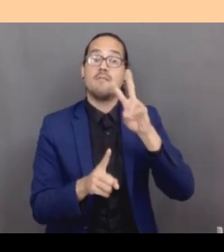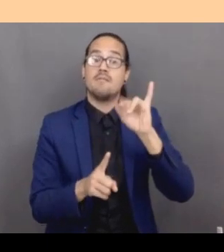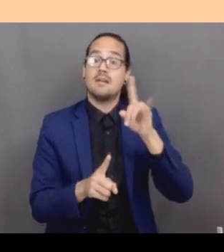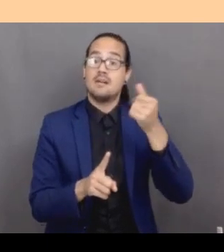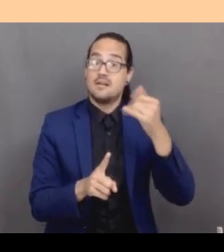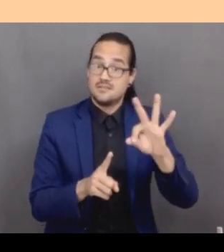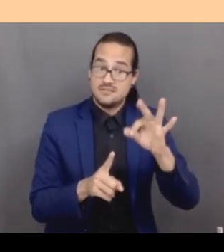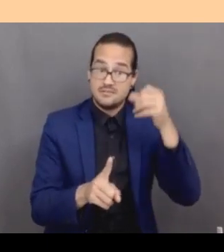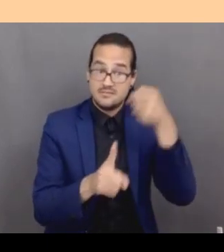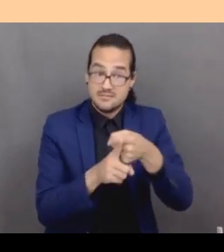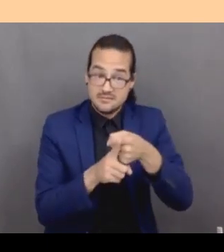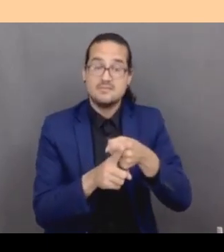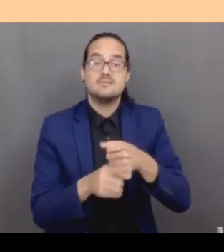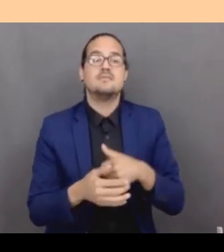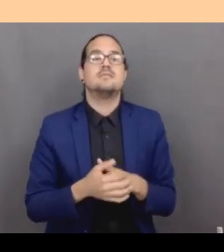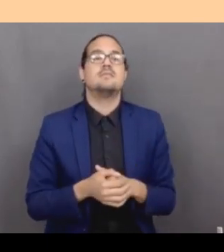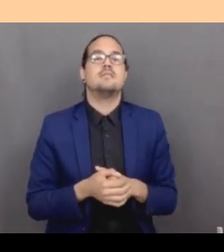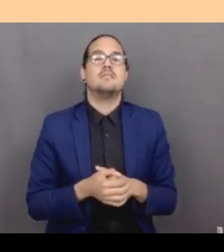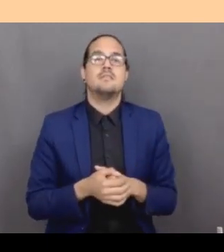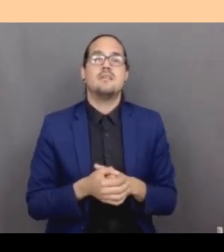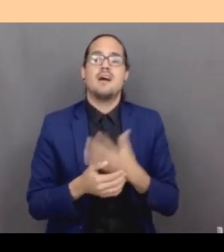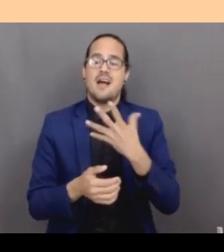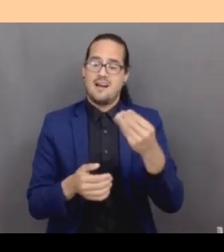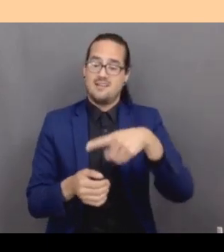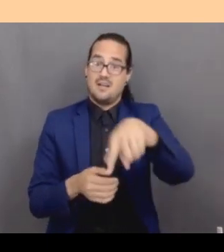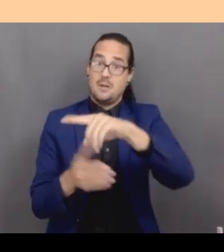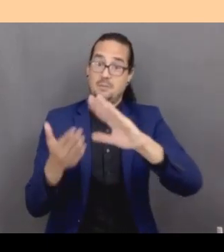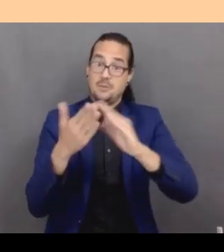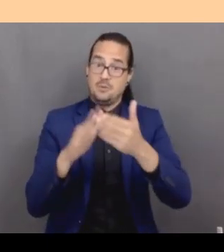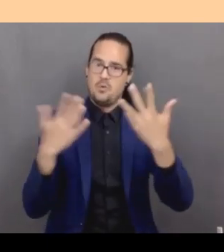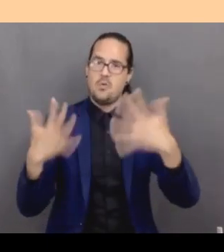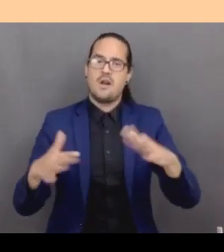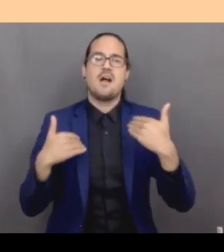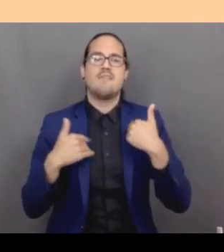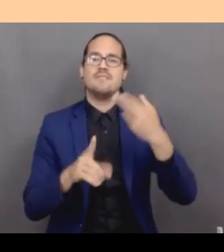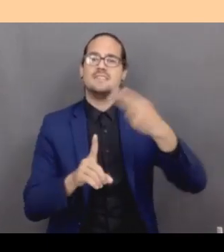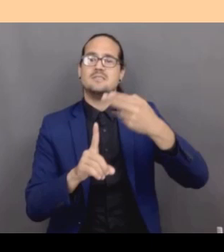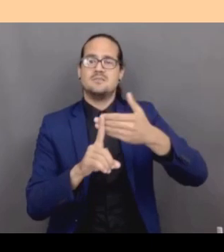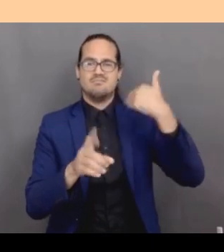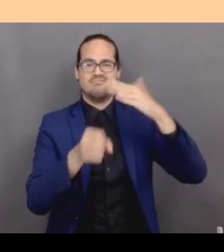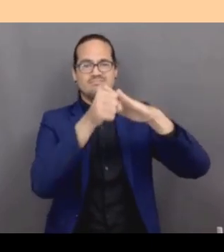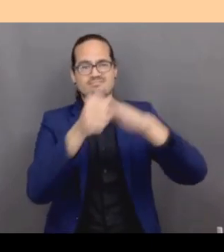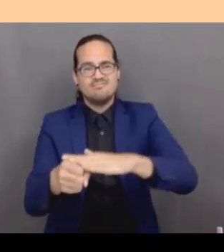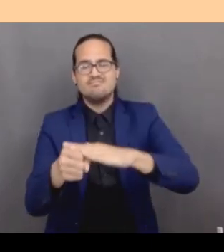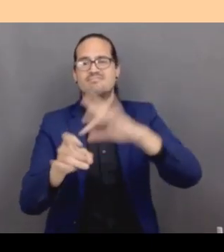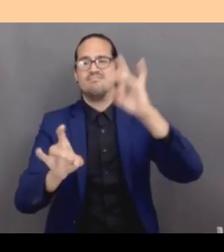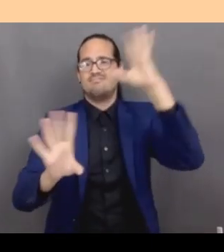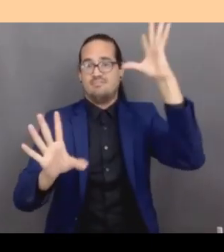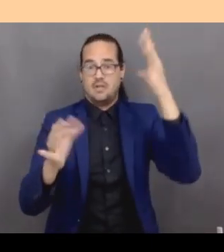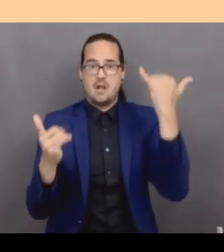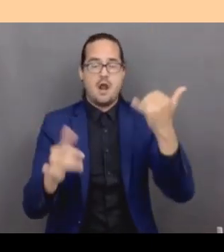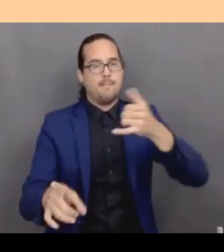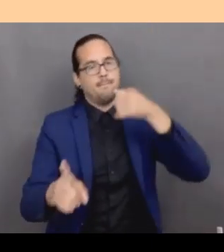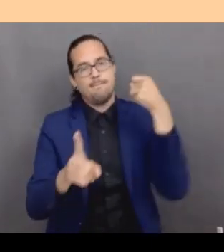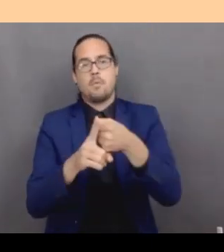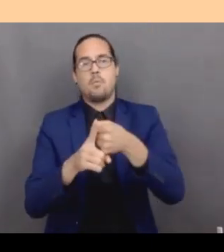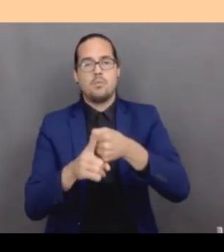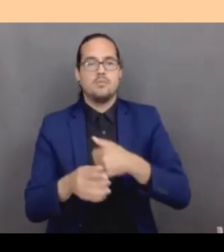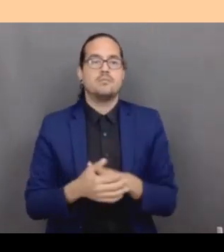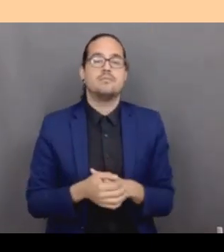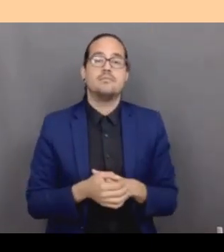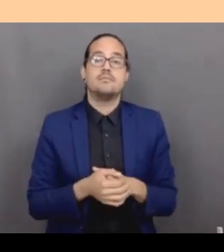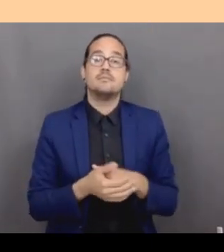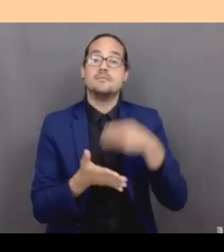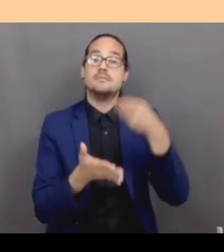the economic devastation and the disproportionate health and social economic effects of the pandemic. Over the